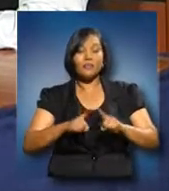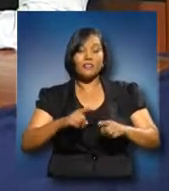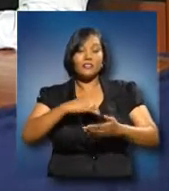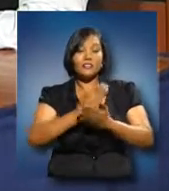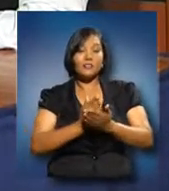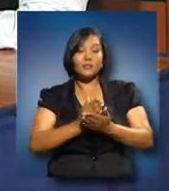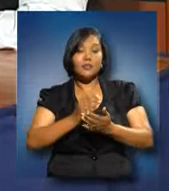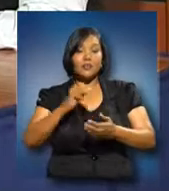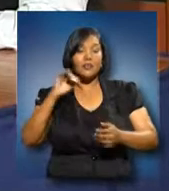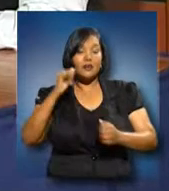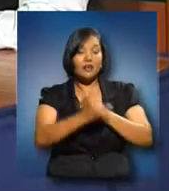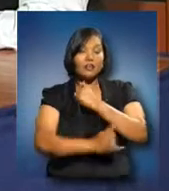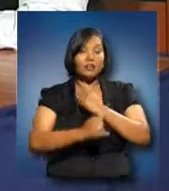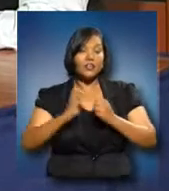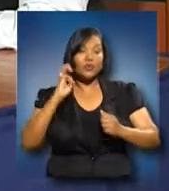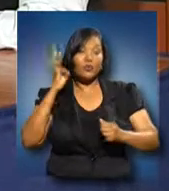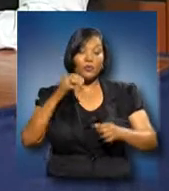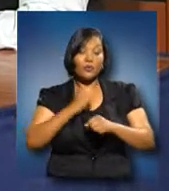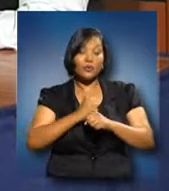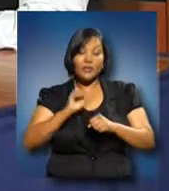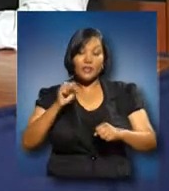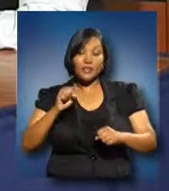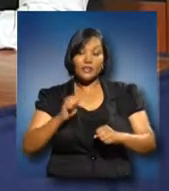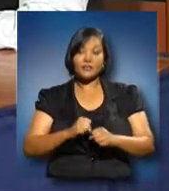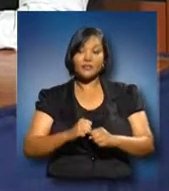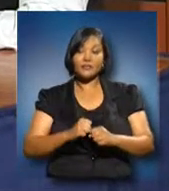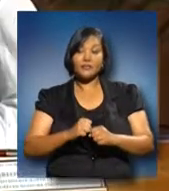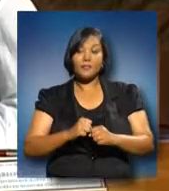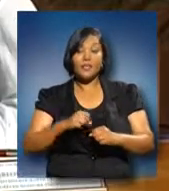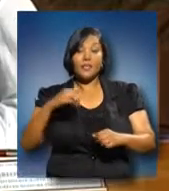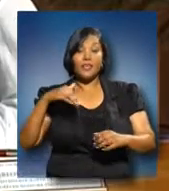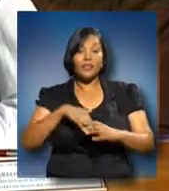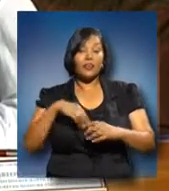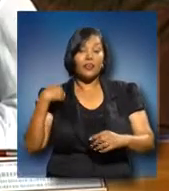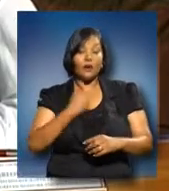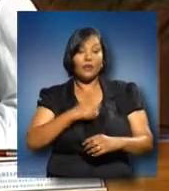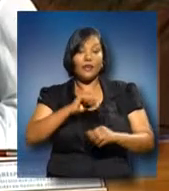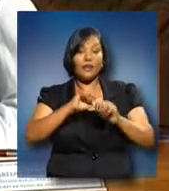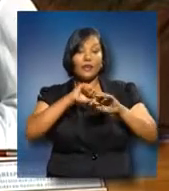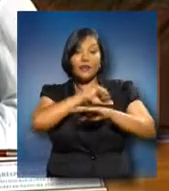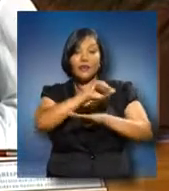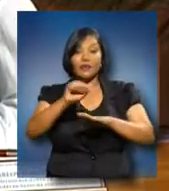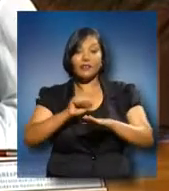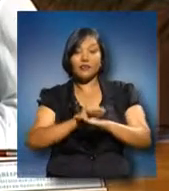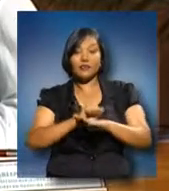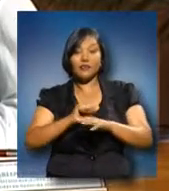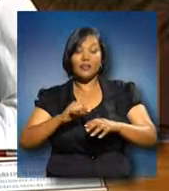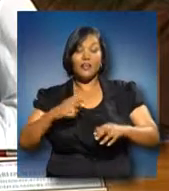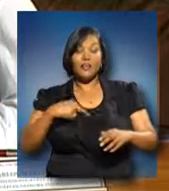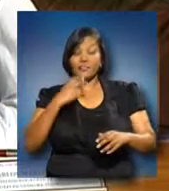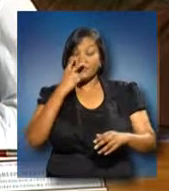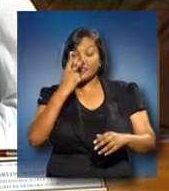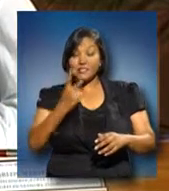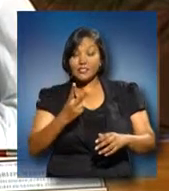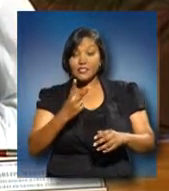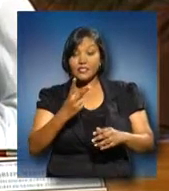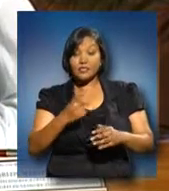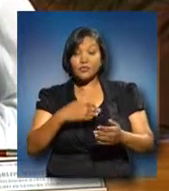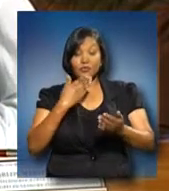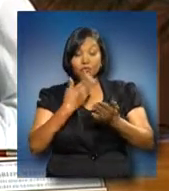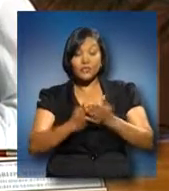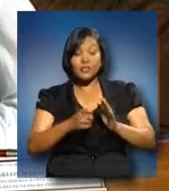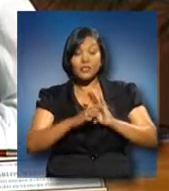them, perhaps it would work. Within our region, I actually have witnessed a couple of very